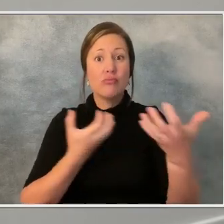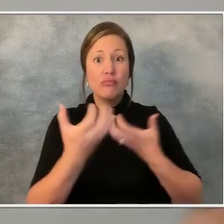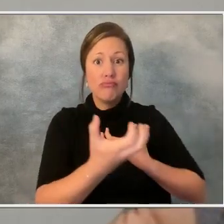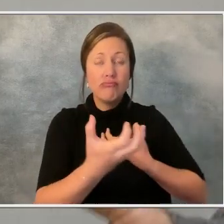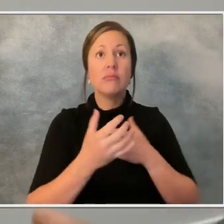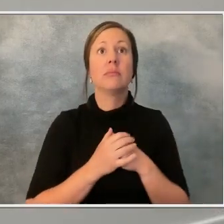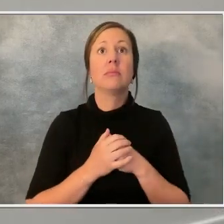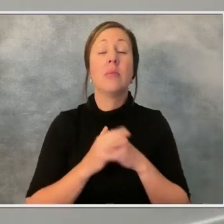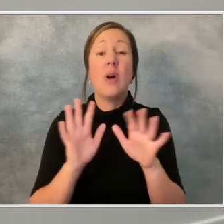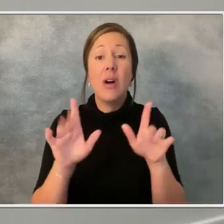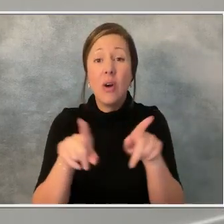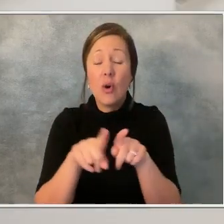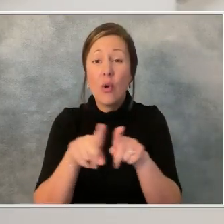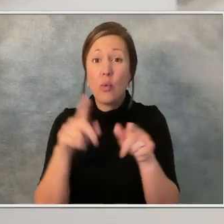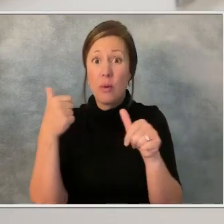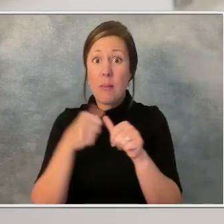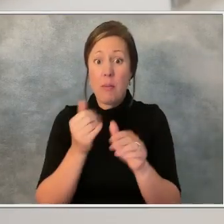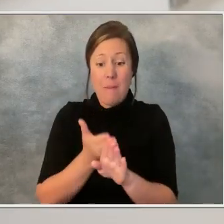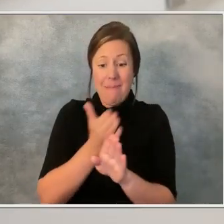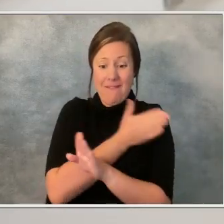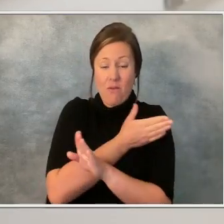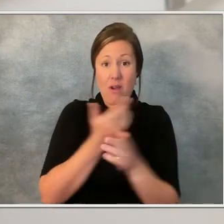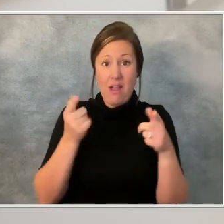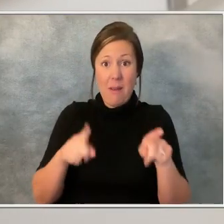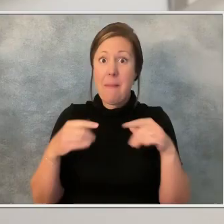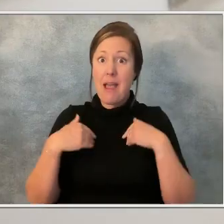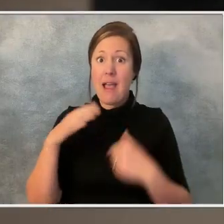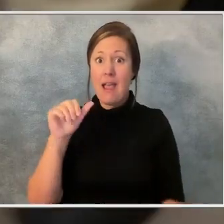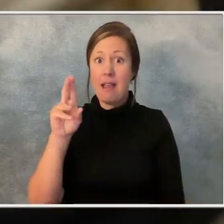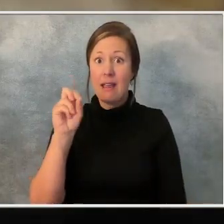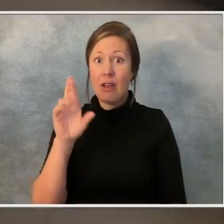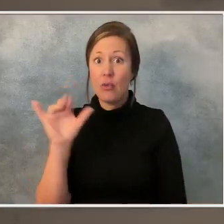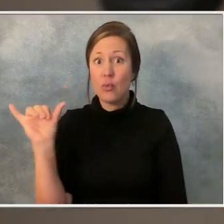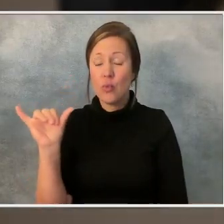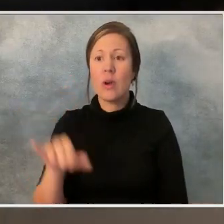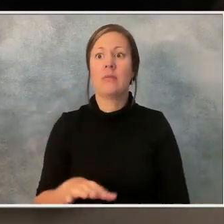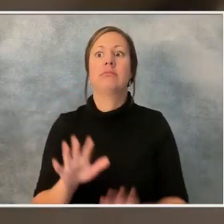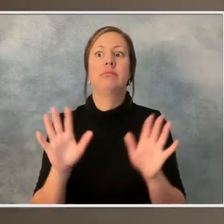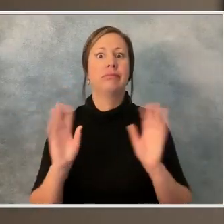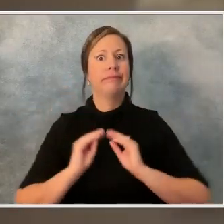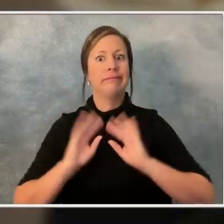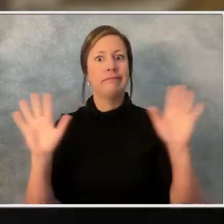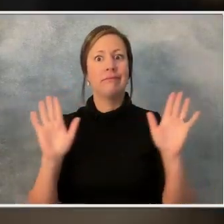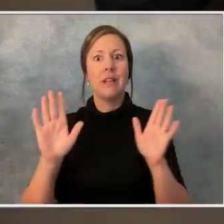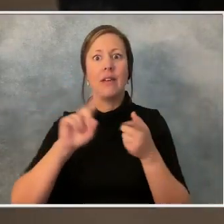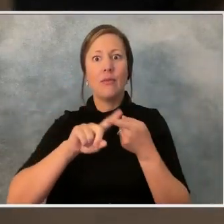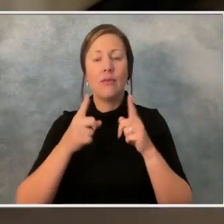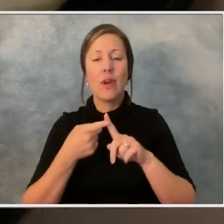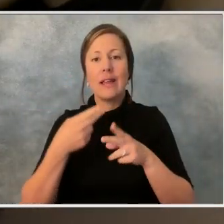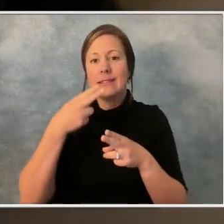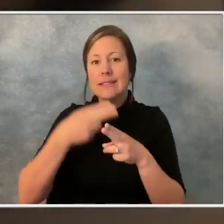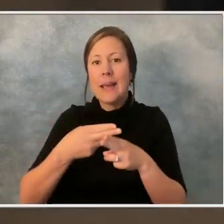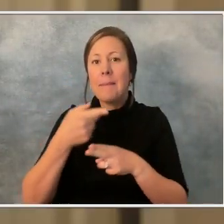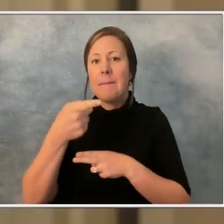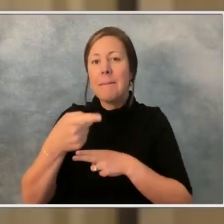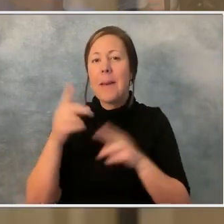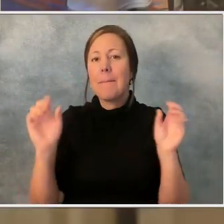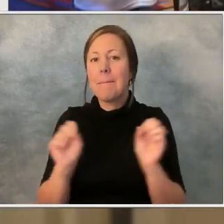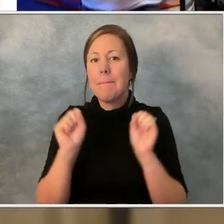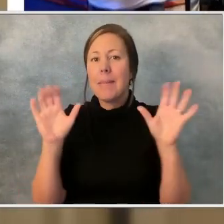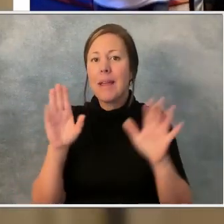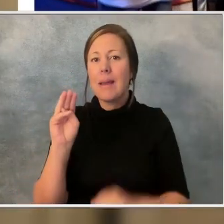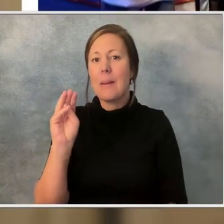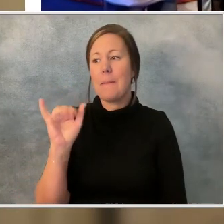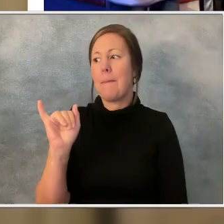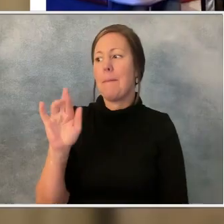I had cancer before that. It's no wonder his friends nicknamed him Miracle. Coming up, Eddie Taylor